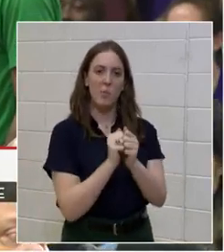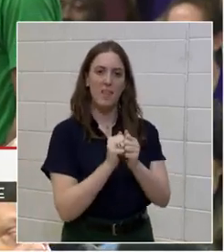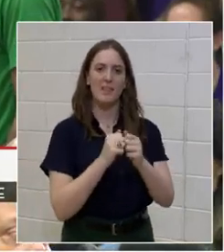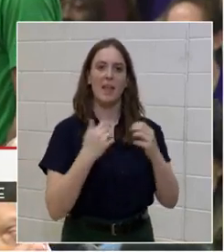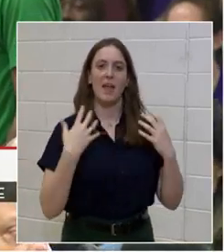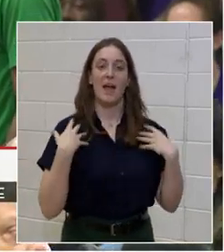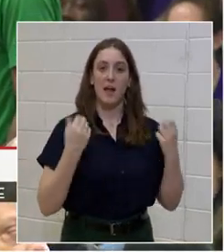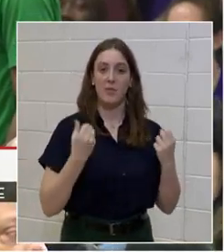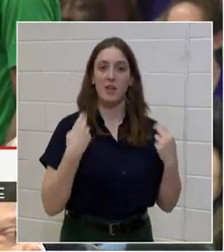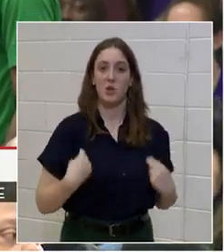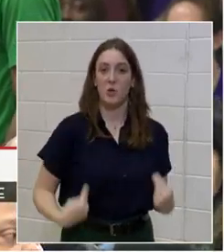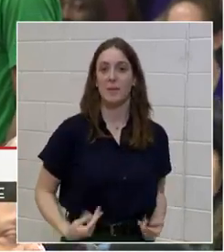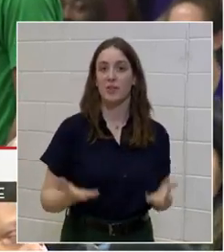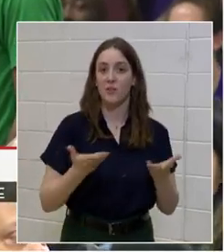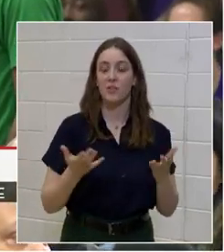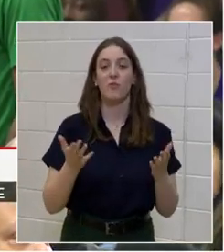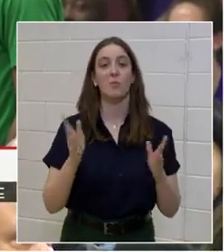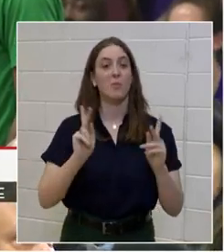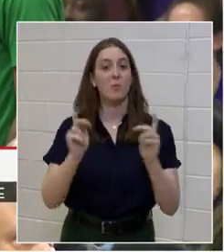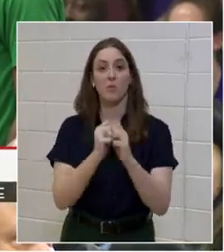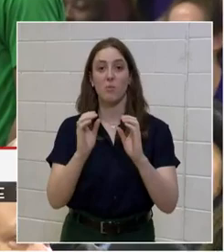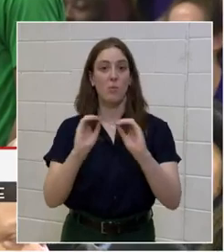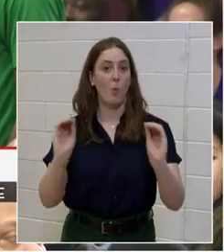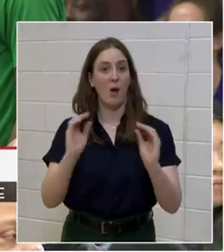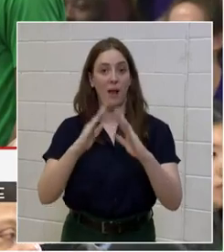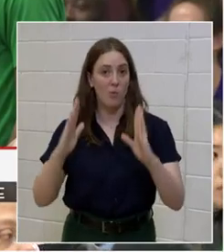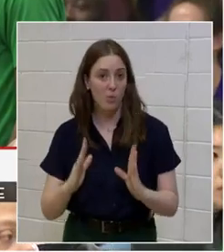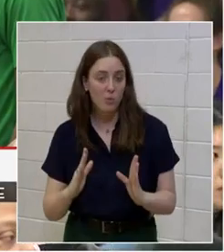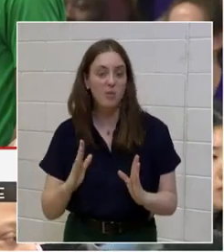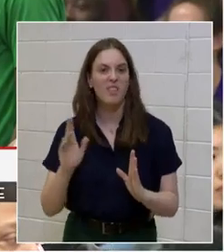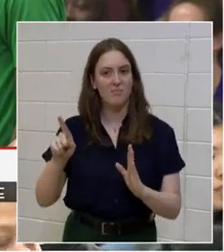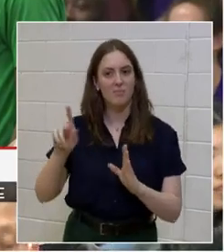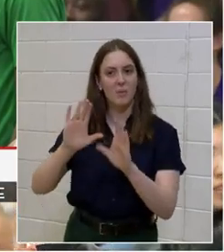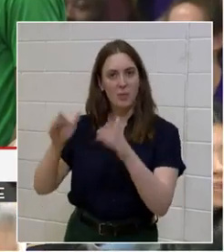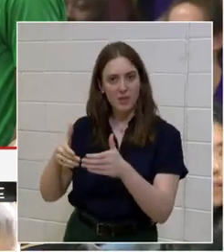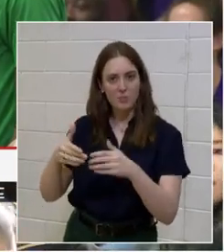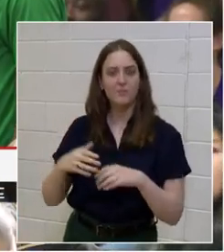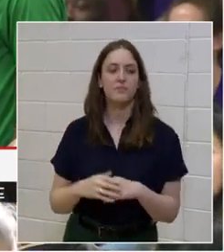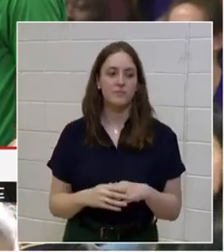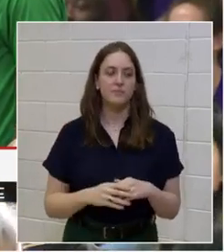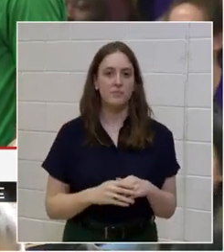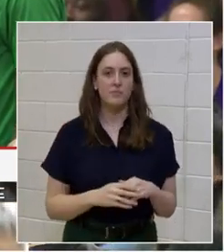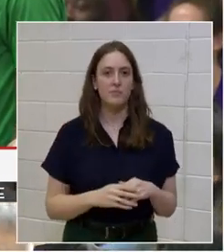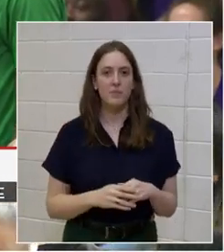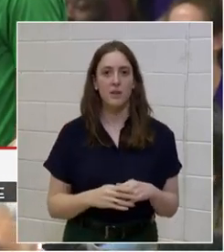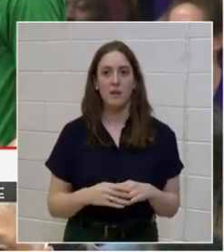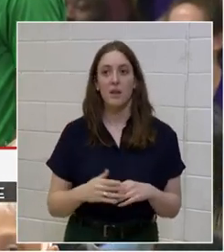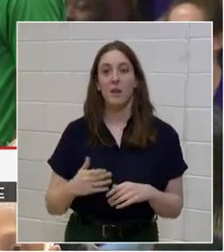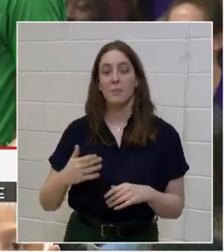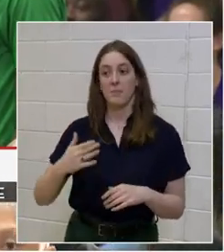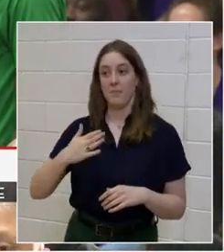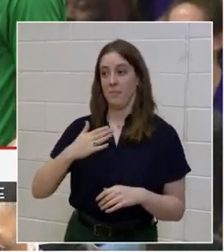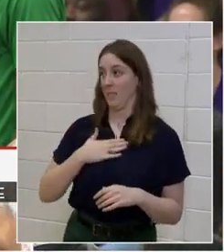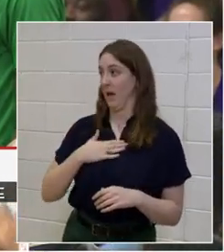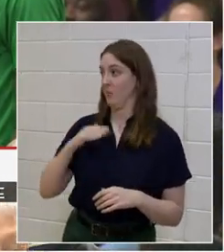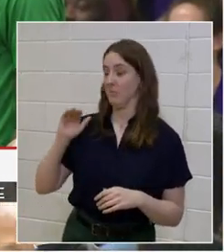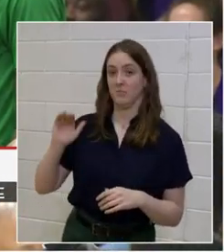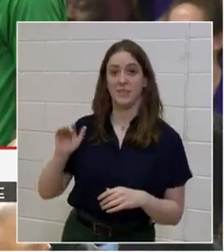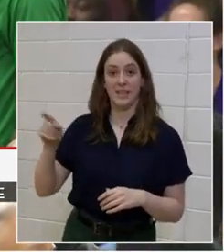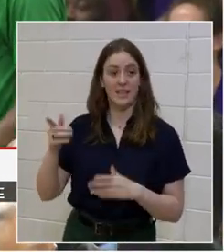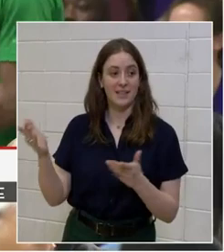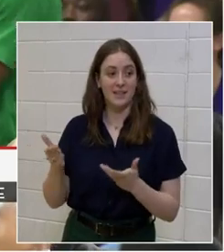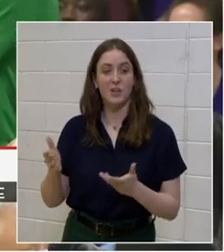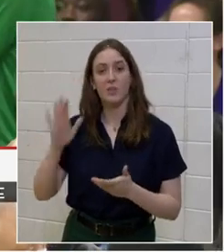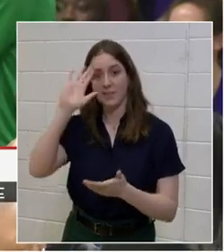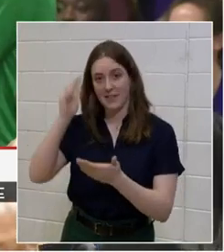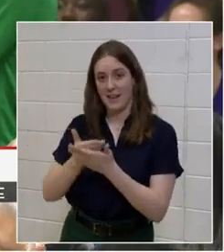our homeless population. Also to, like my baby, he's here. He just came from his Phelps interview. They